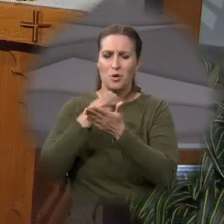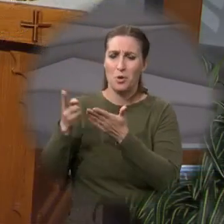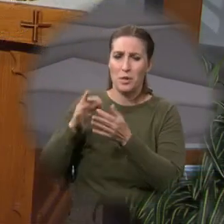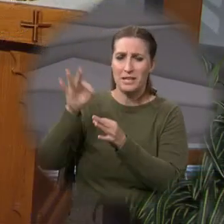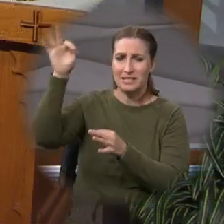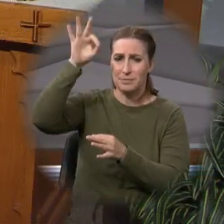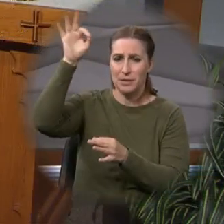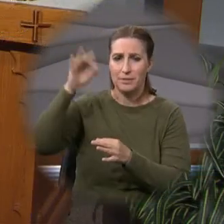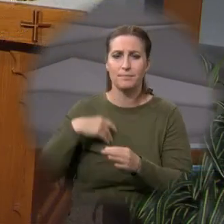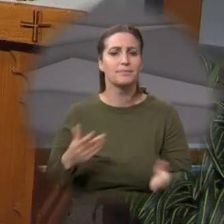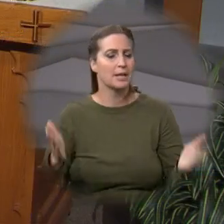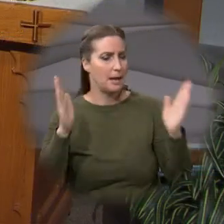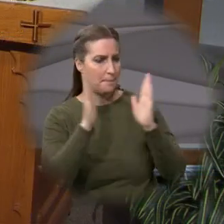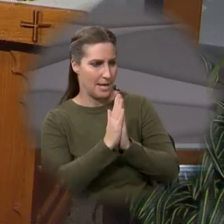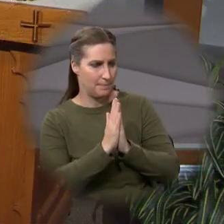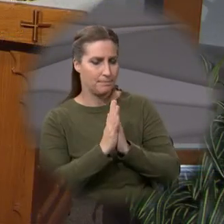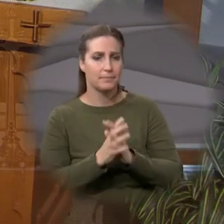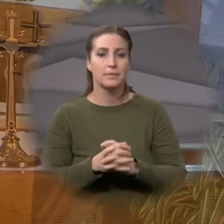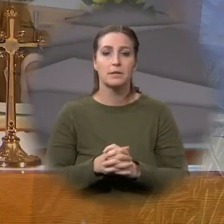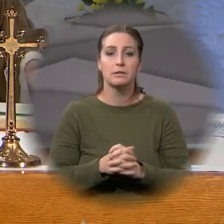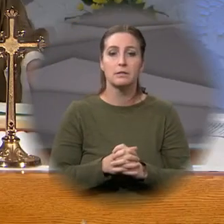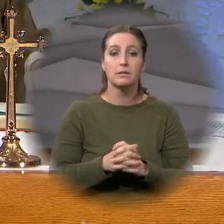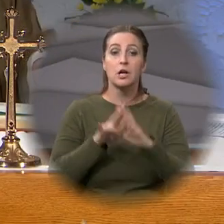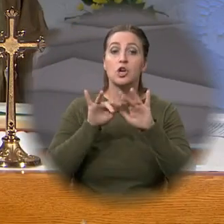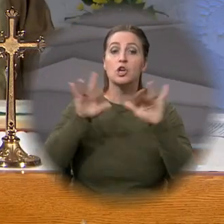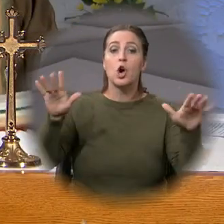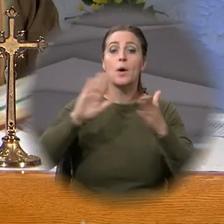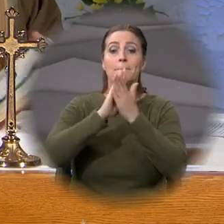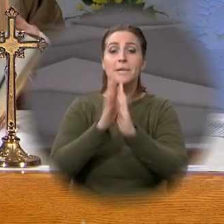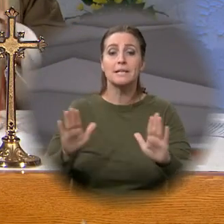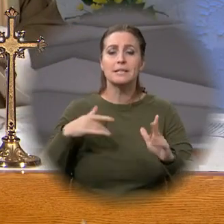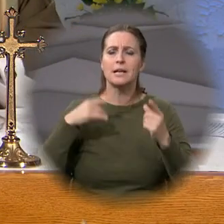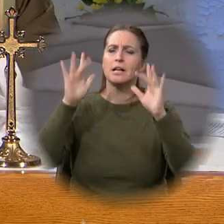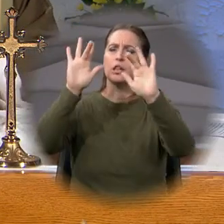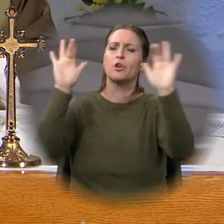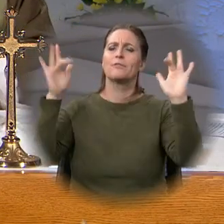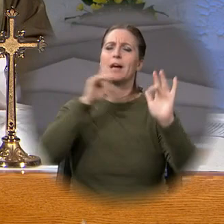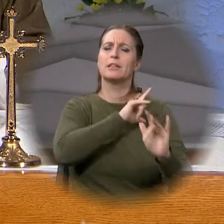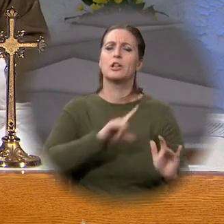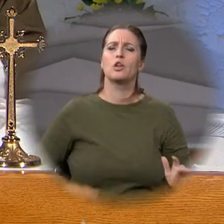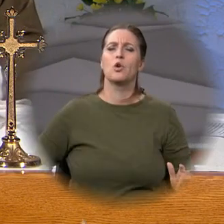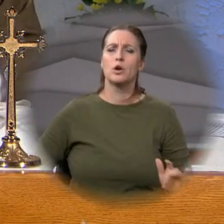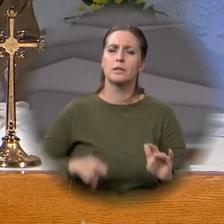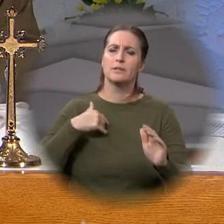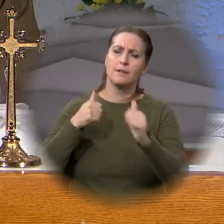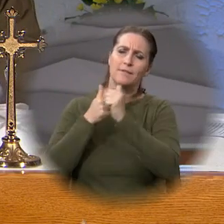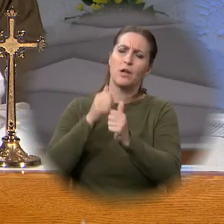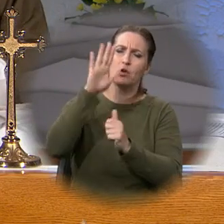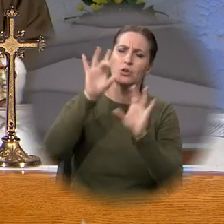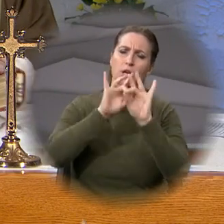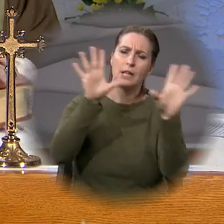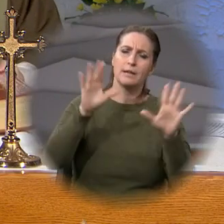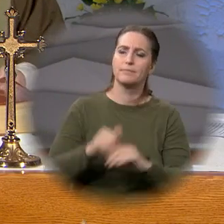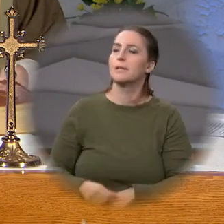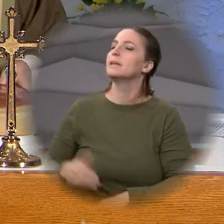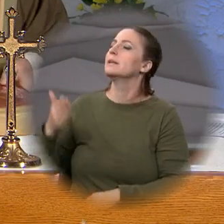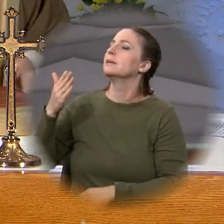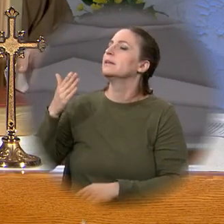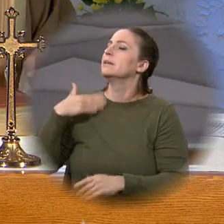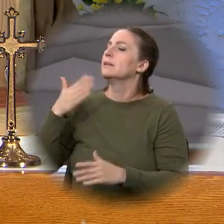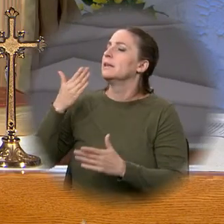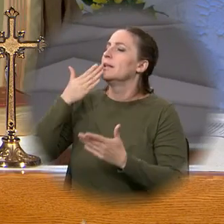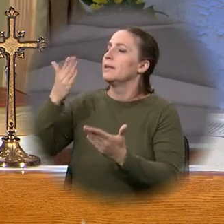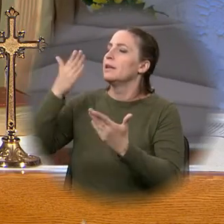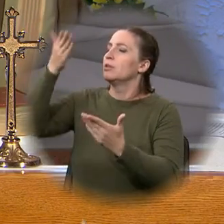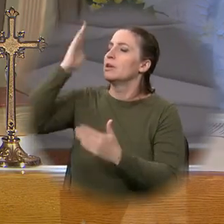Son, and Holy Spirit. Amen. Go in peace, glorifying the Lord by your life. Thanks be to God.